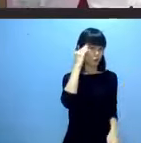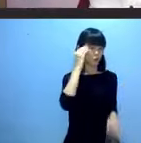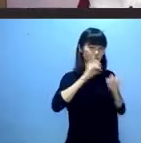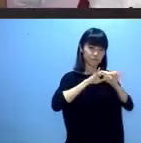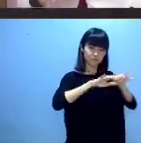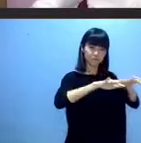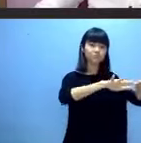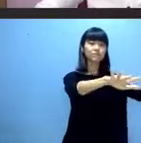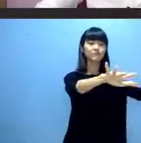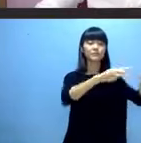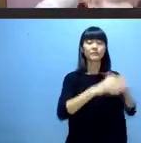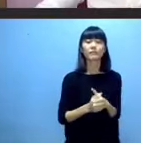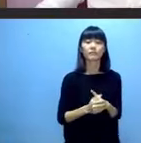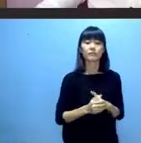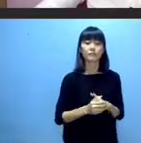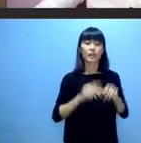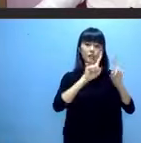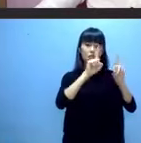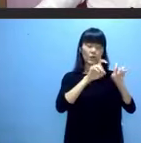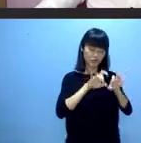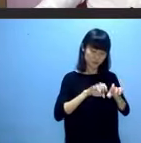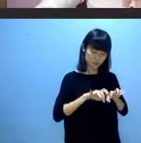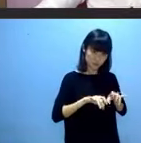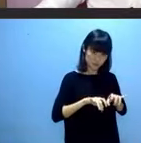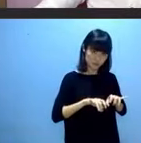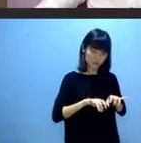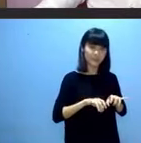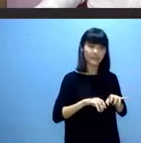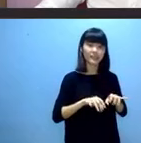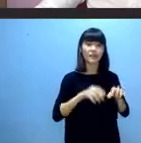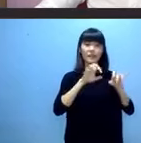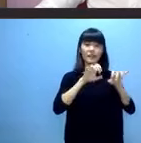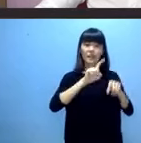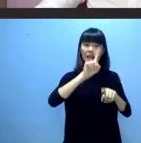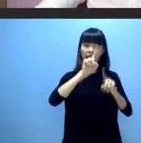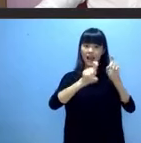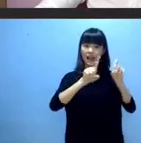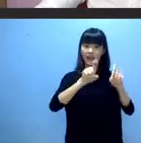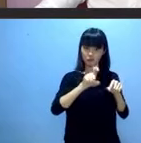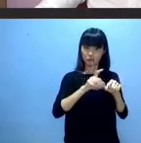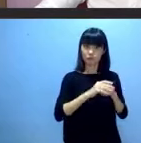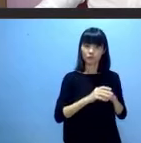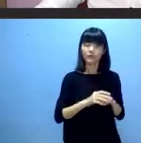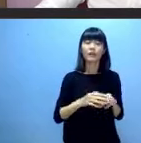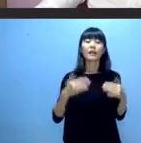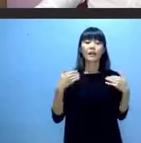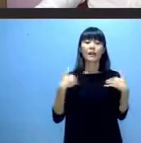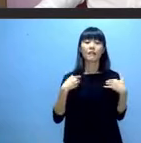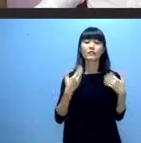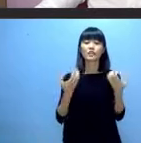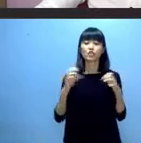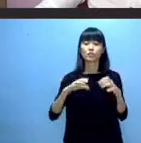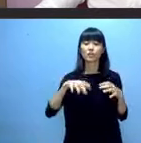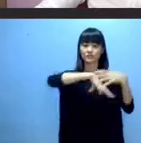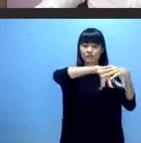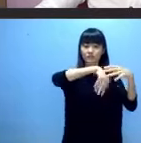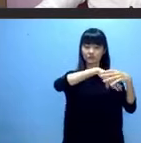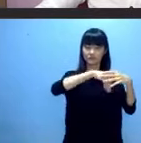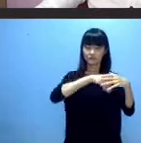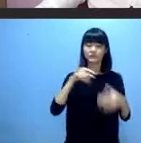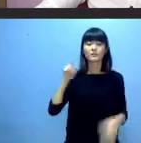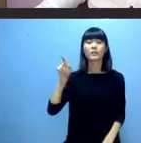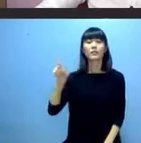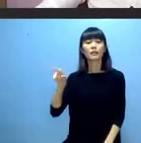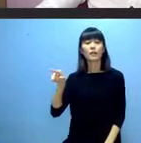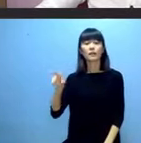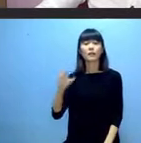wide. So questions below. If you ask a question, you qualify for a lucky draw. I just want to let you know that Society Staples has kindly sponsored $600